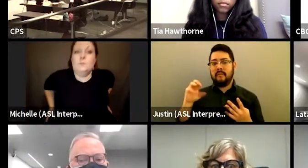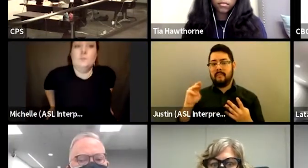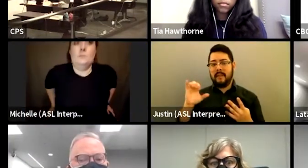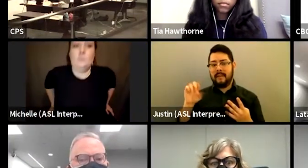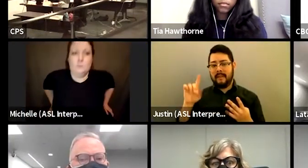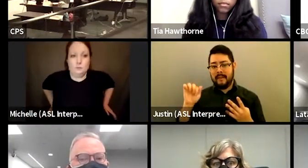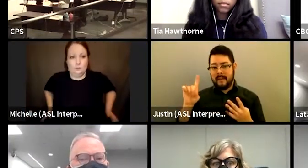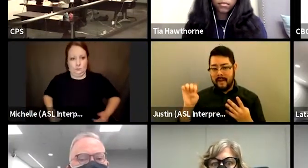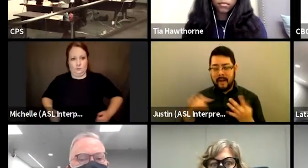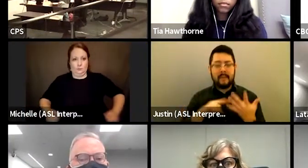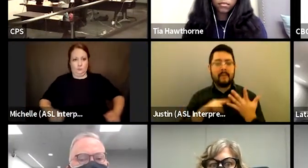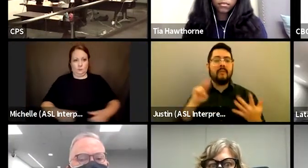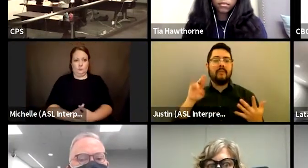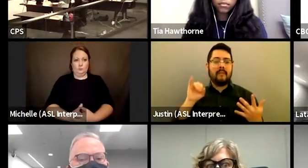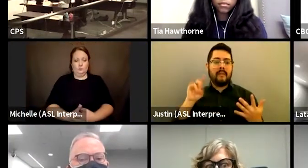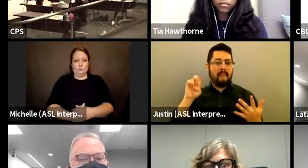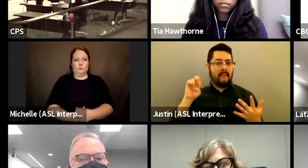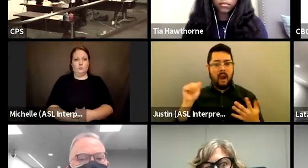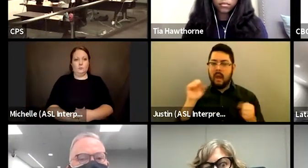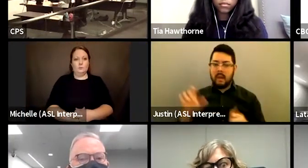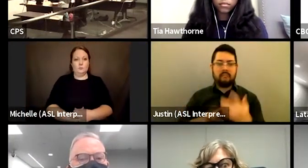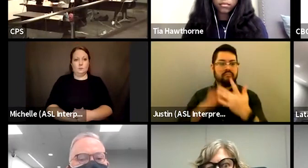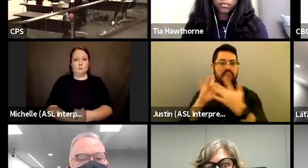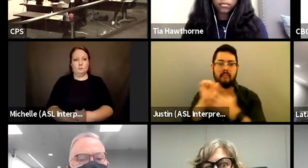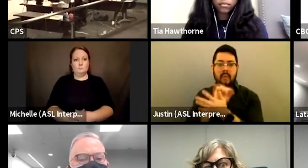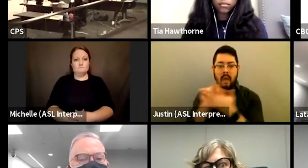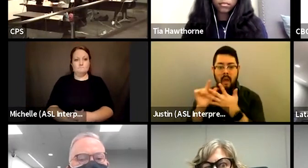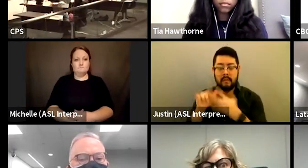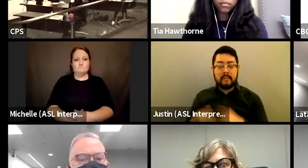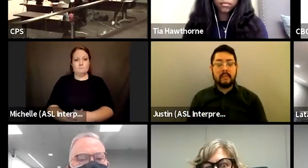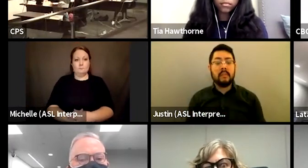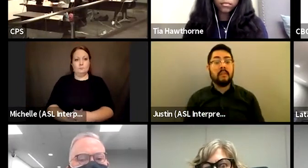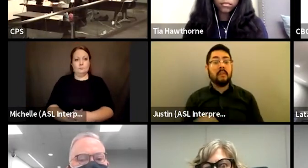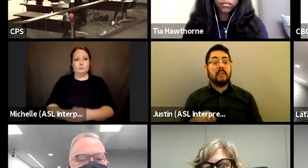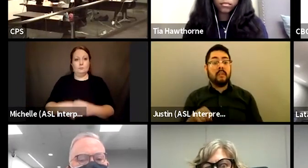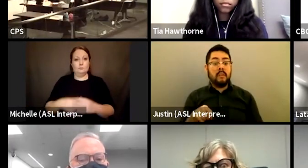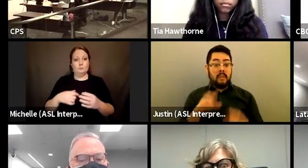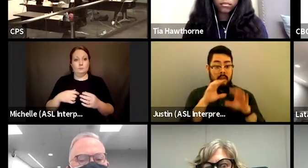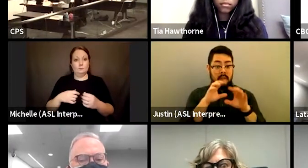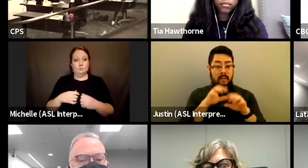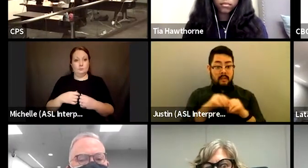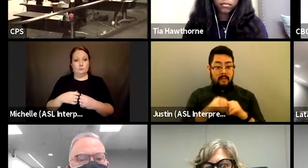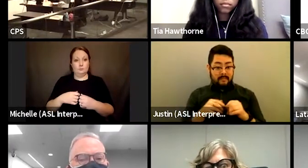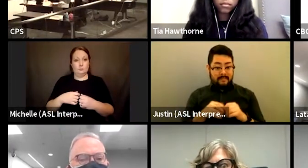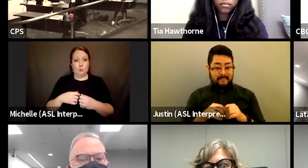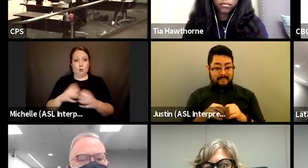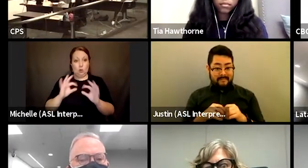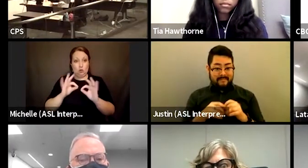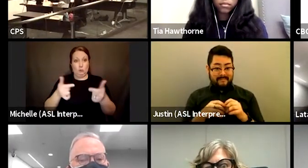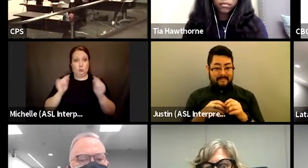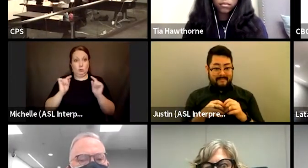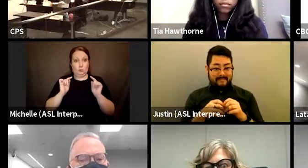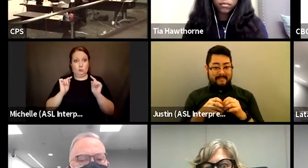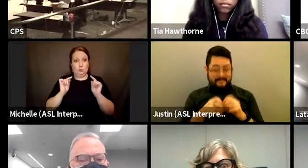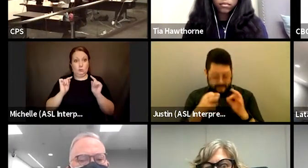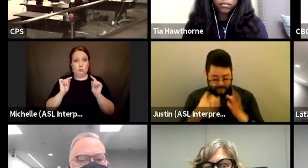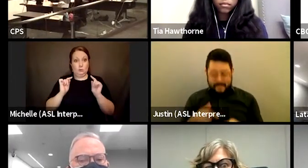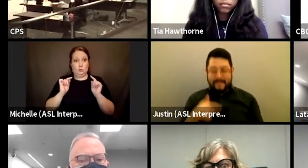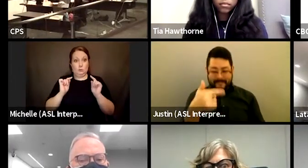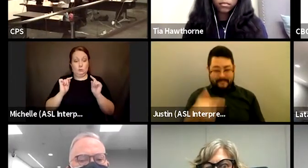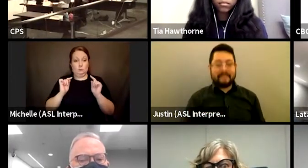said in your report earlier, every school will be ready. Every school will be